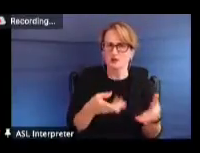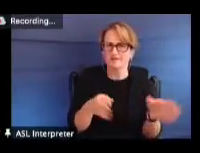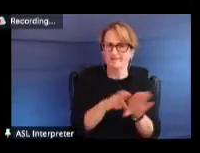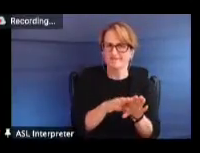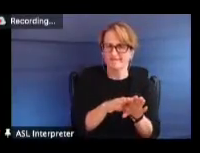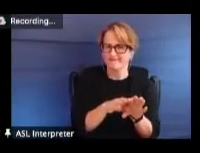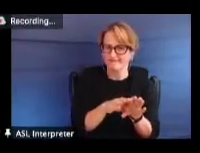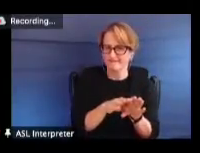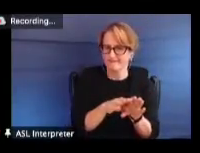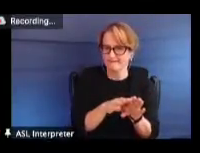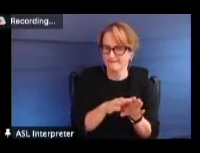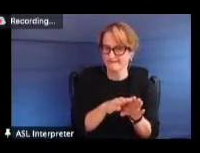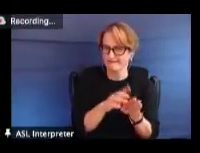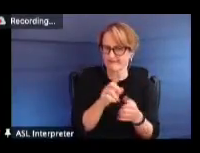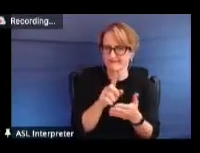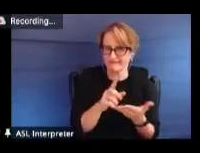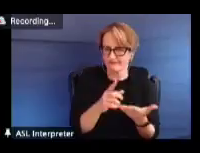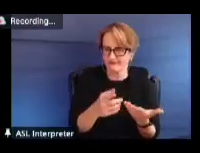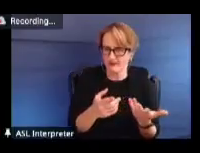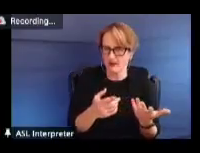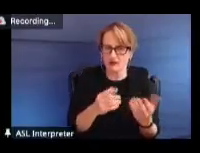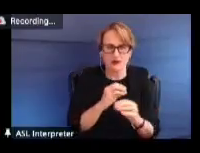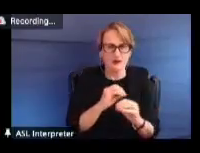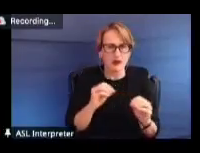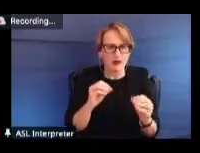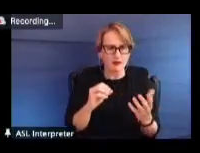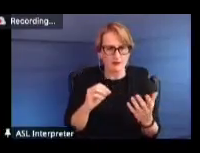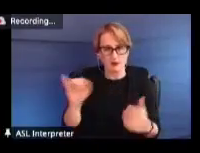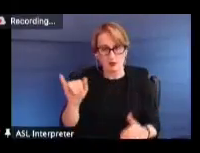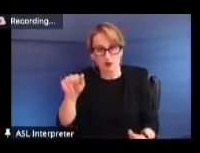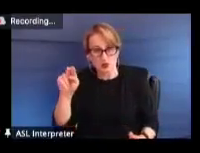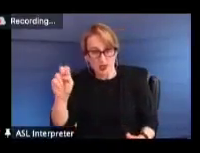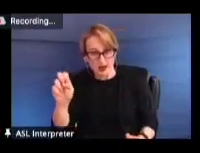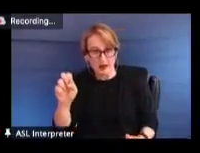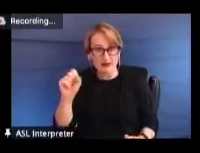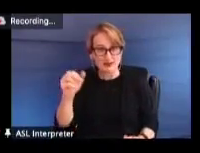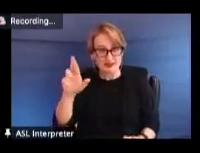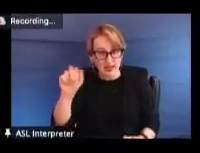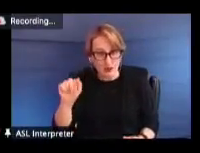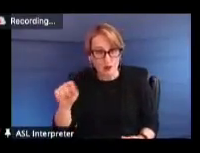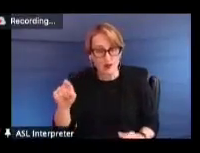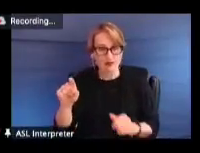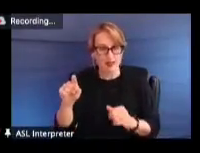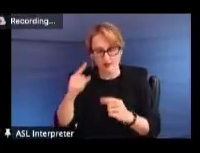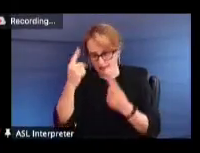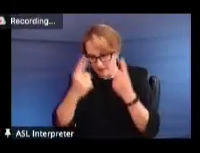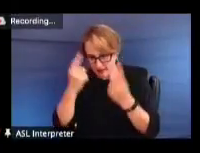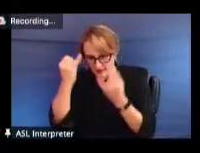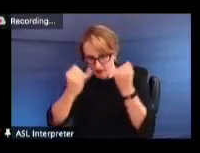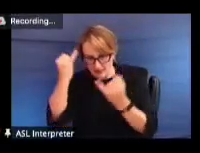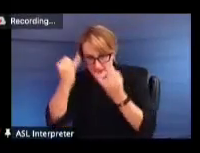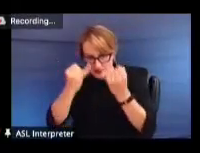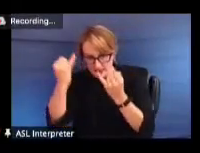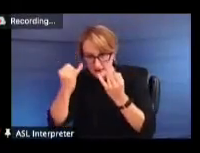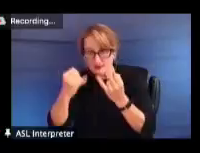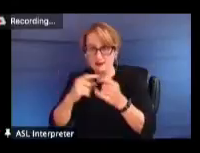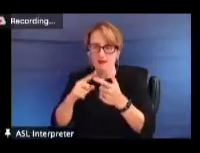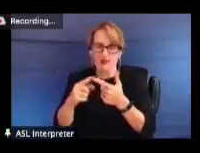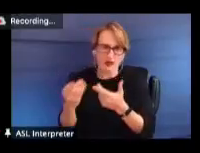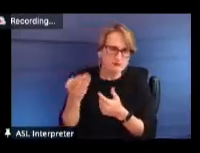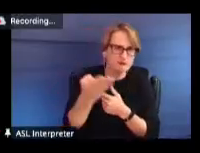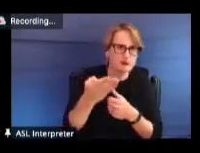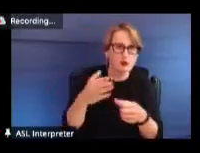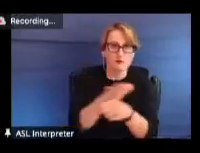for Jane and Sarah to come up with proposals, bring it to this subcommittee, and then bring it to the full commission. Why not just